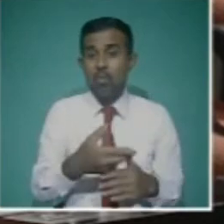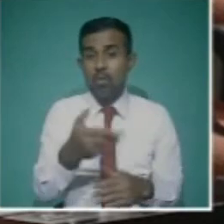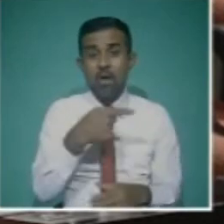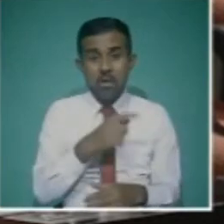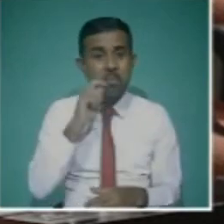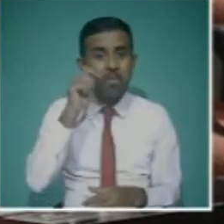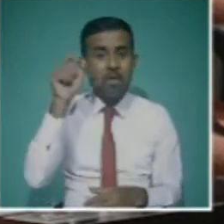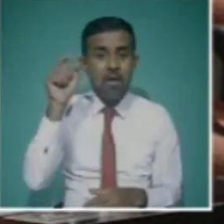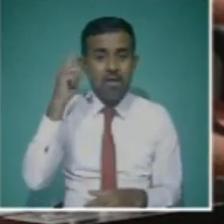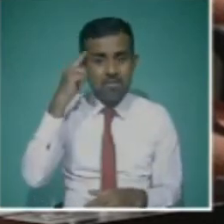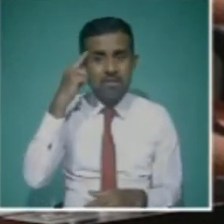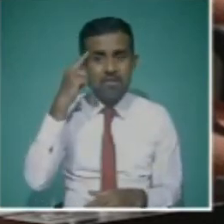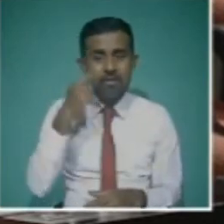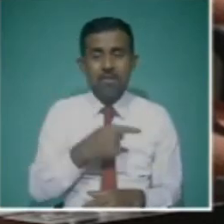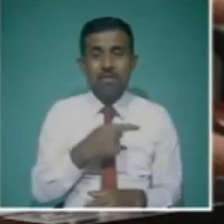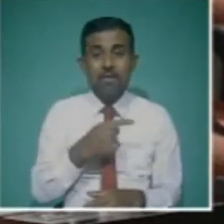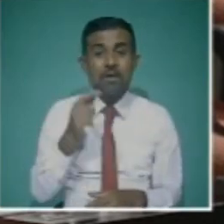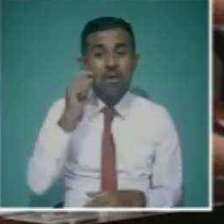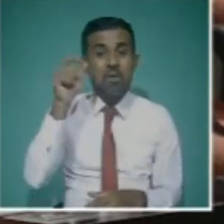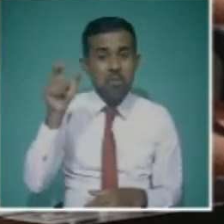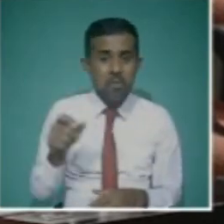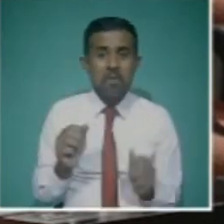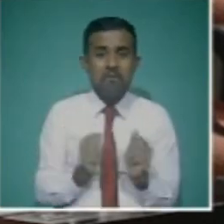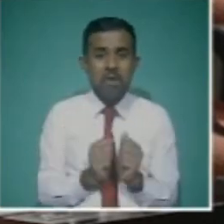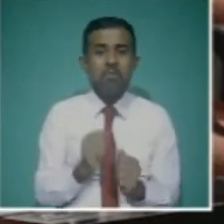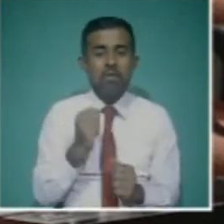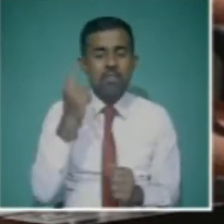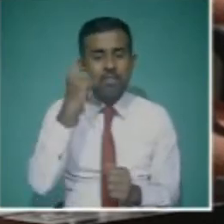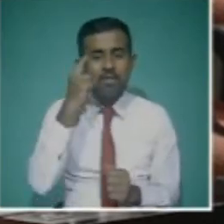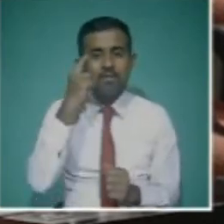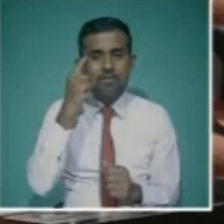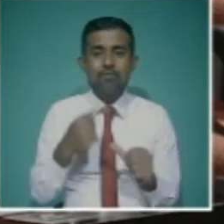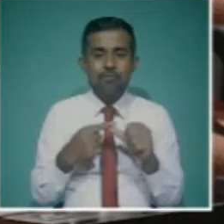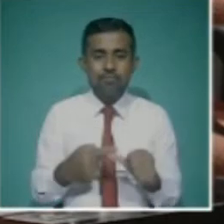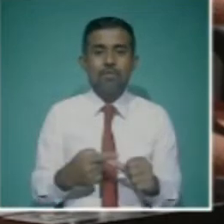exactly he has to do to find a solution.